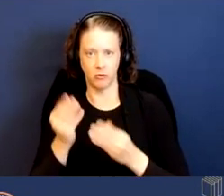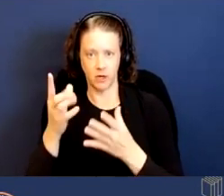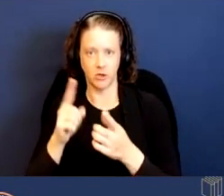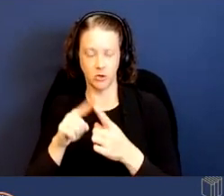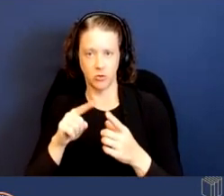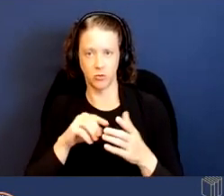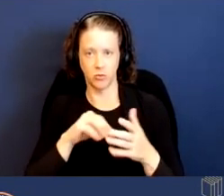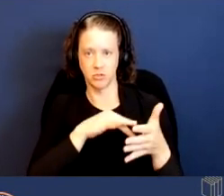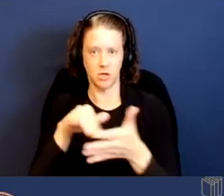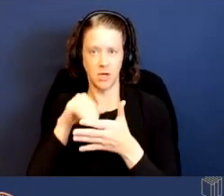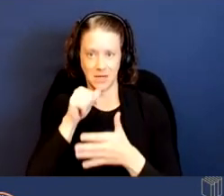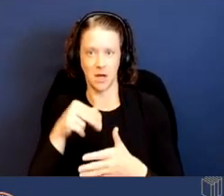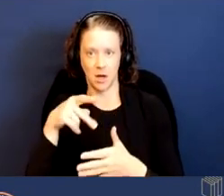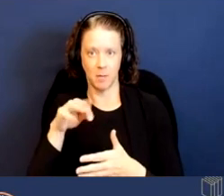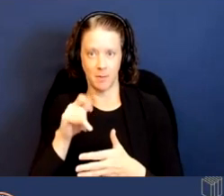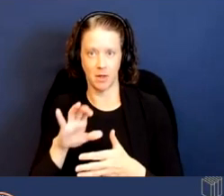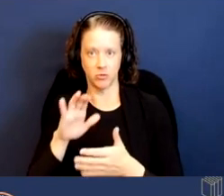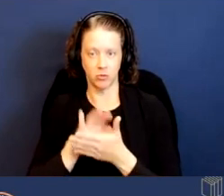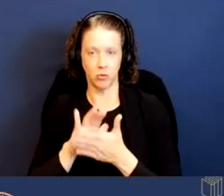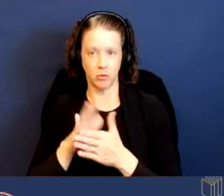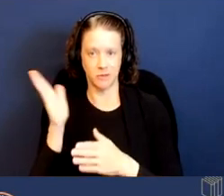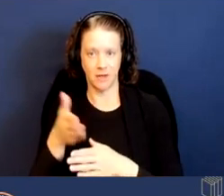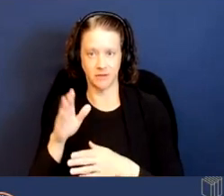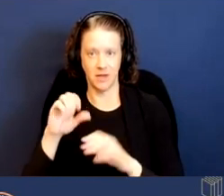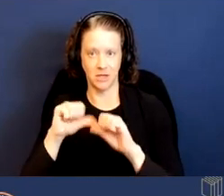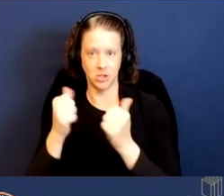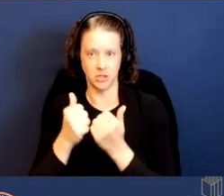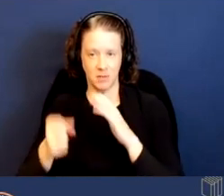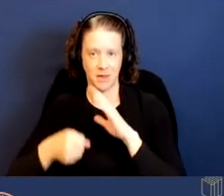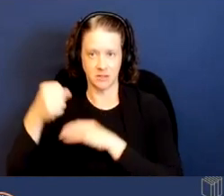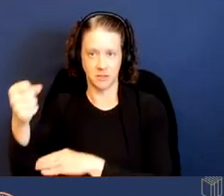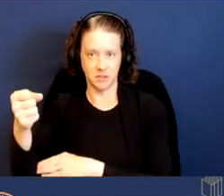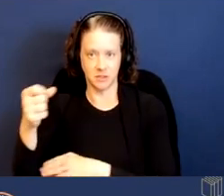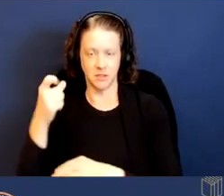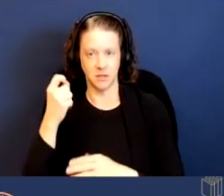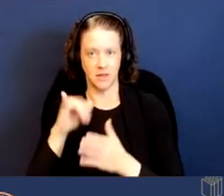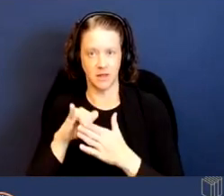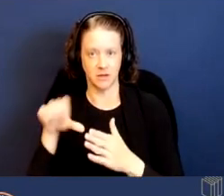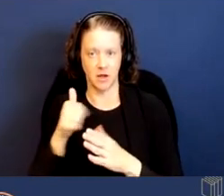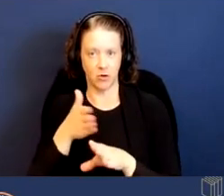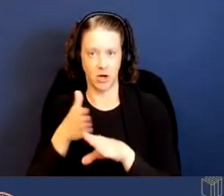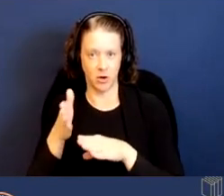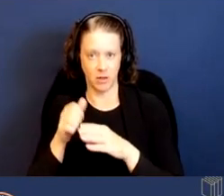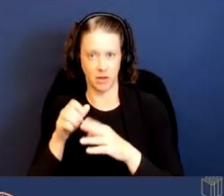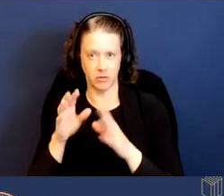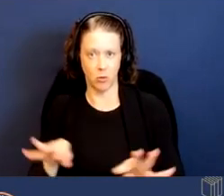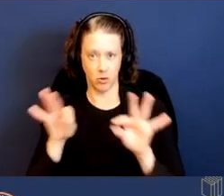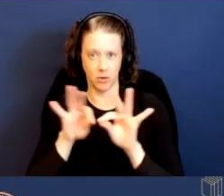non-public school / agency placements. So this is another area worthy of examination and